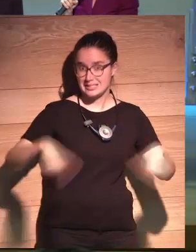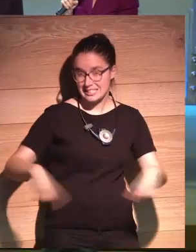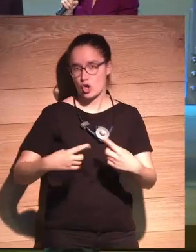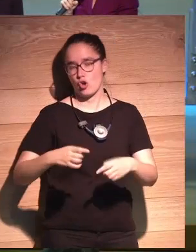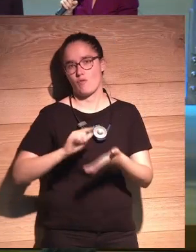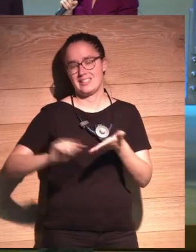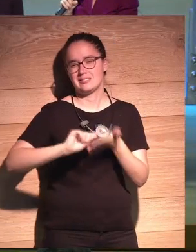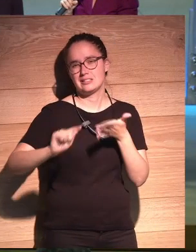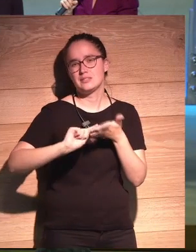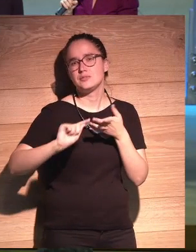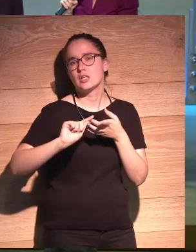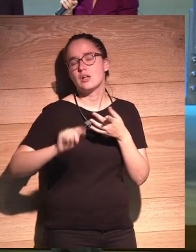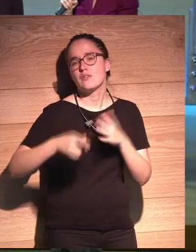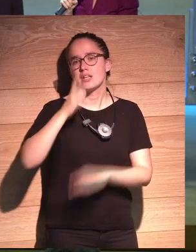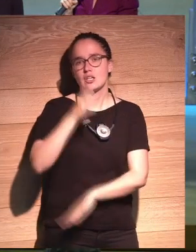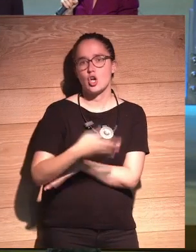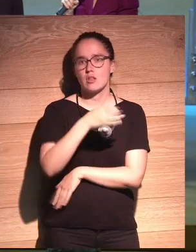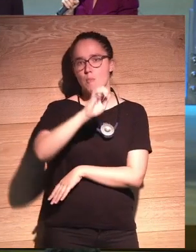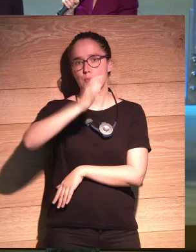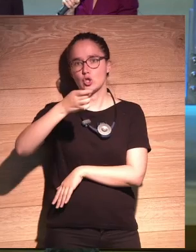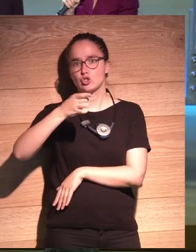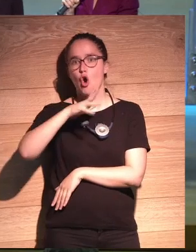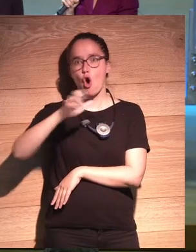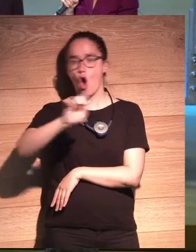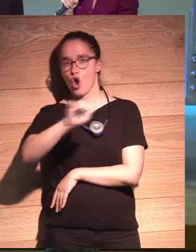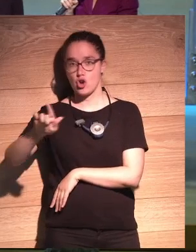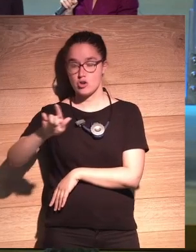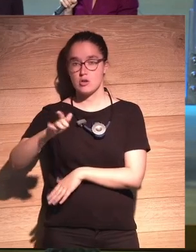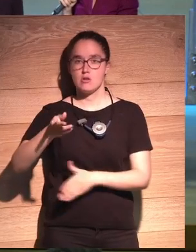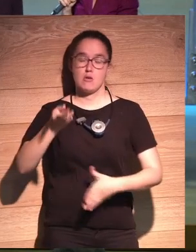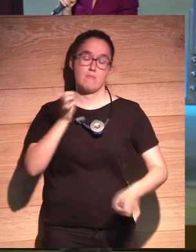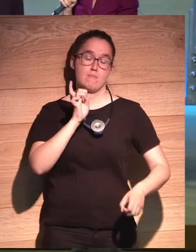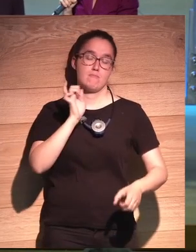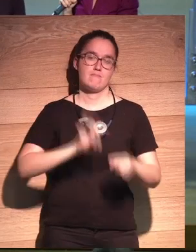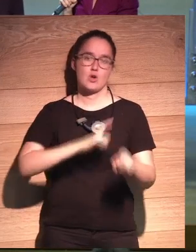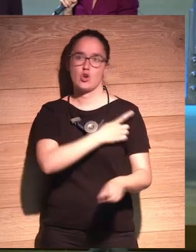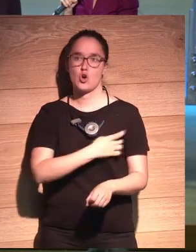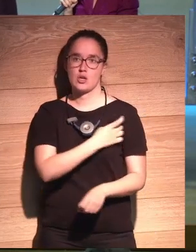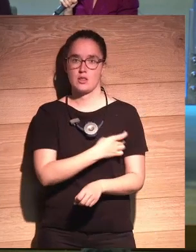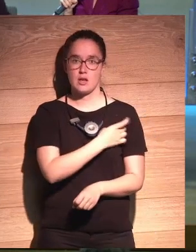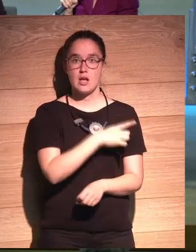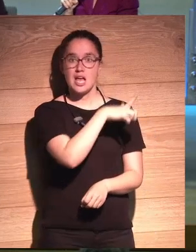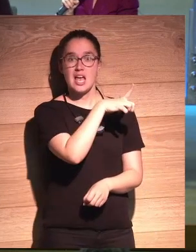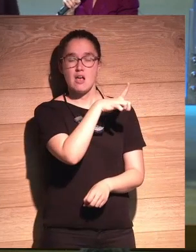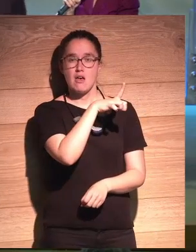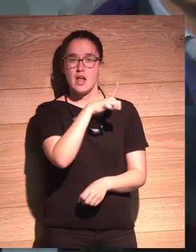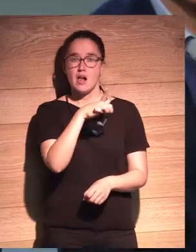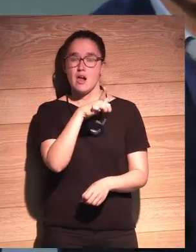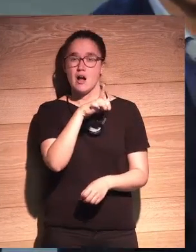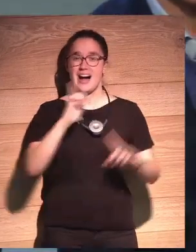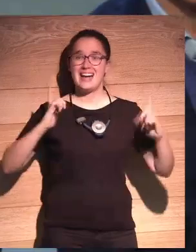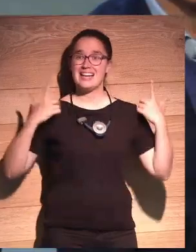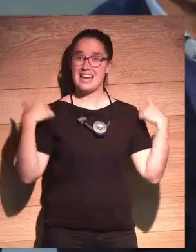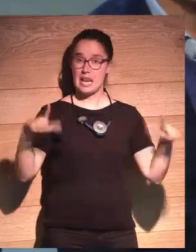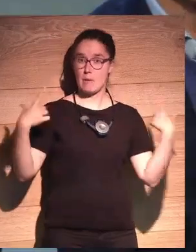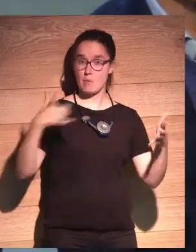Music Offices and Transport Support, the director of Vauxhall in Aarhus. He is the member of the community of the